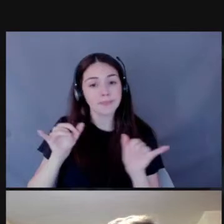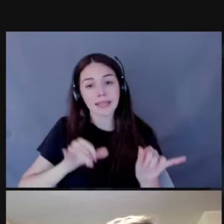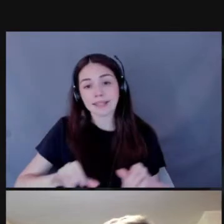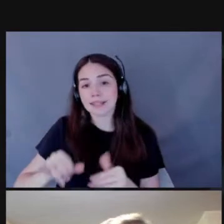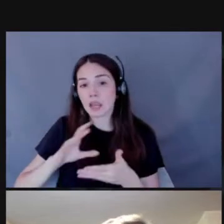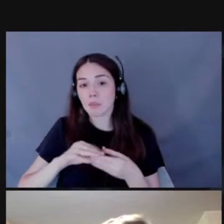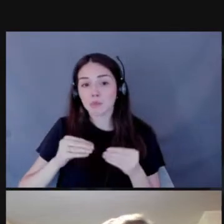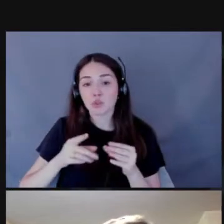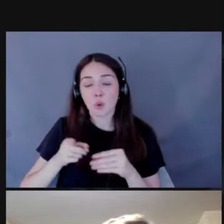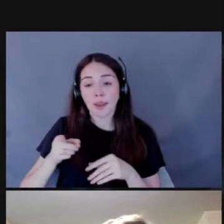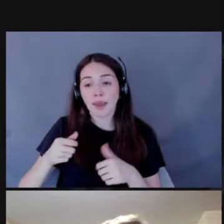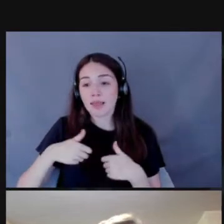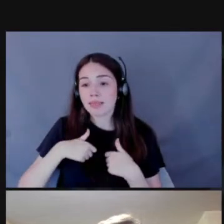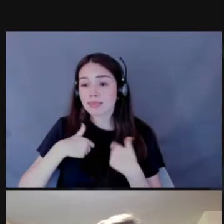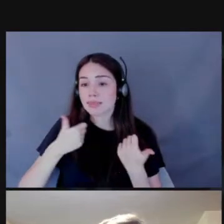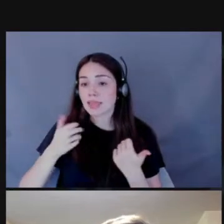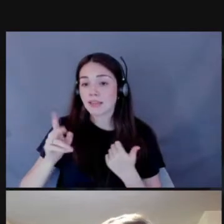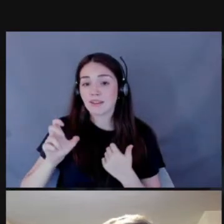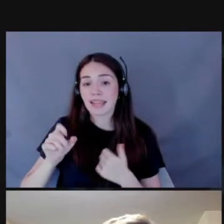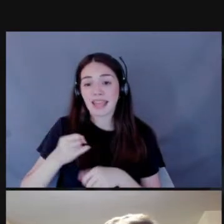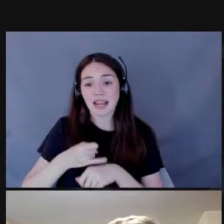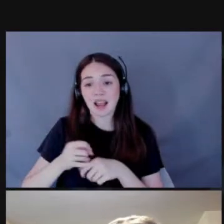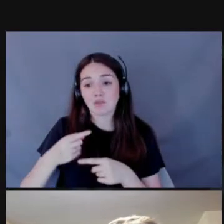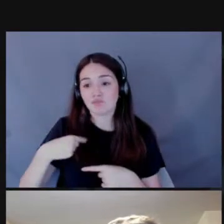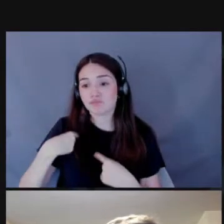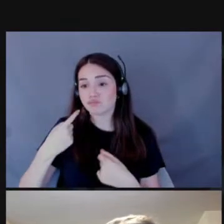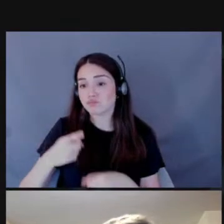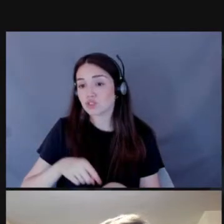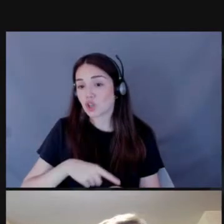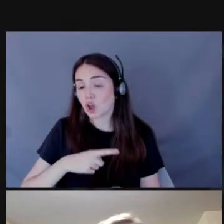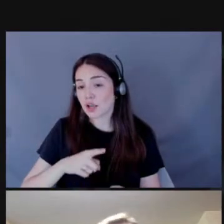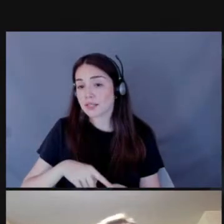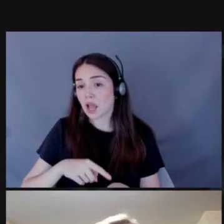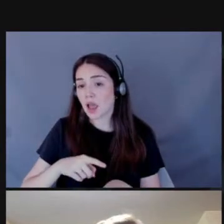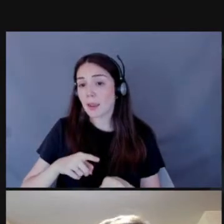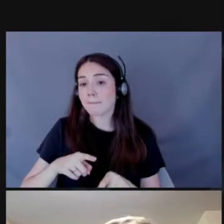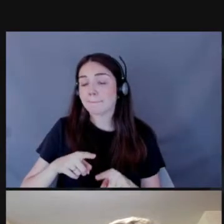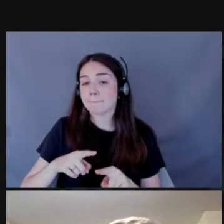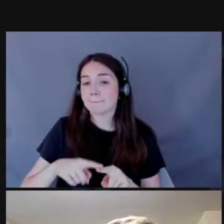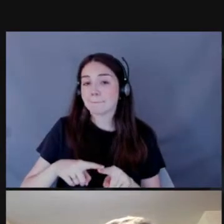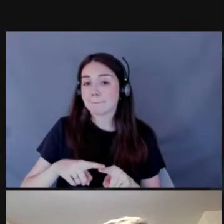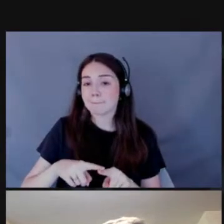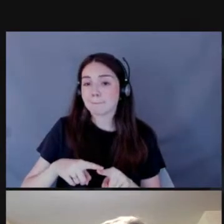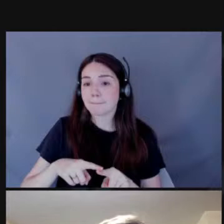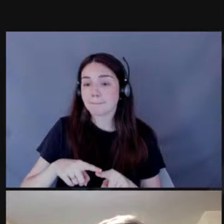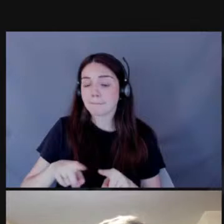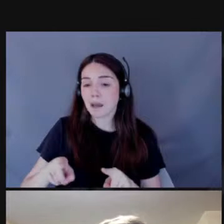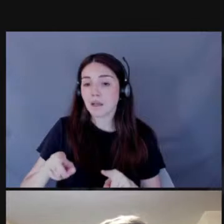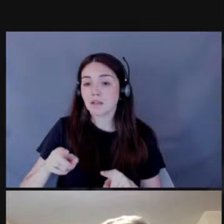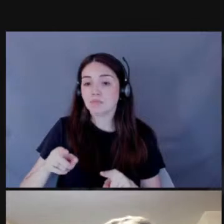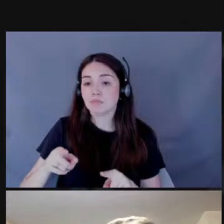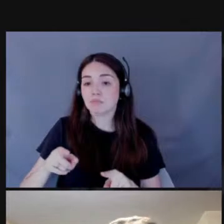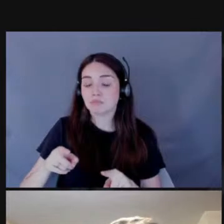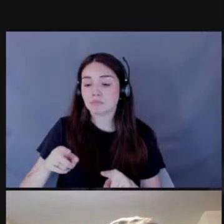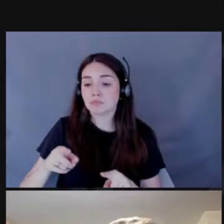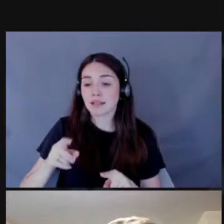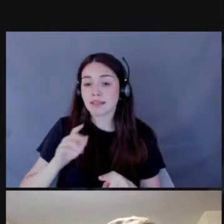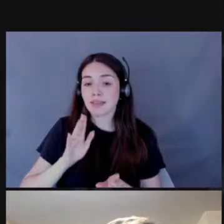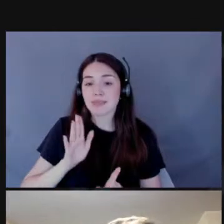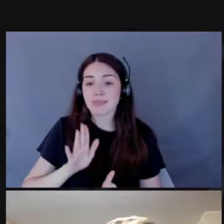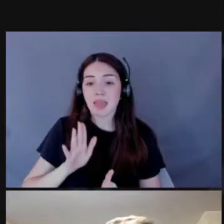Kent Island for quite a while, but they had still moved there within recent memory. And their experience of the